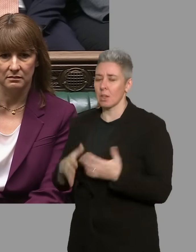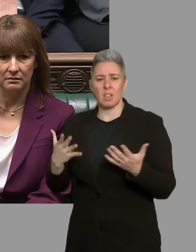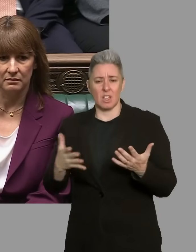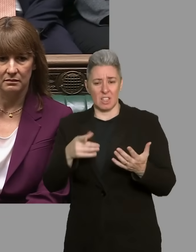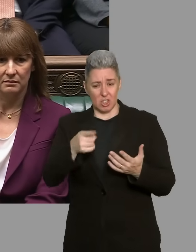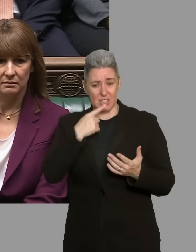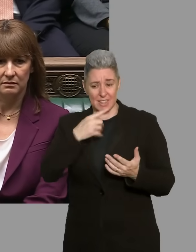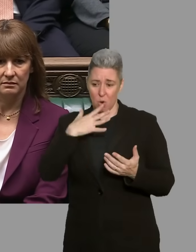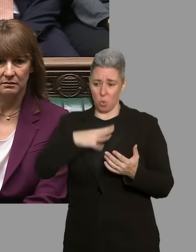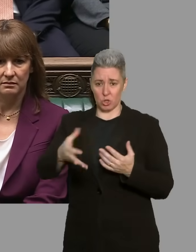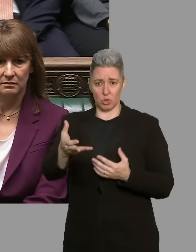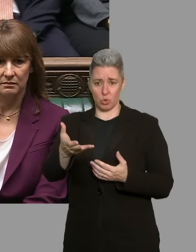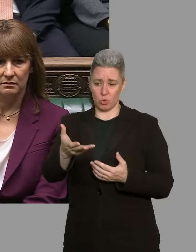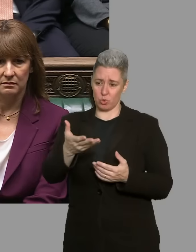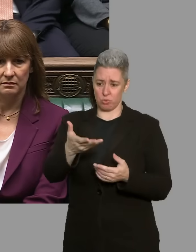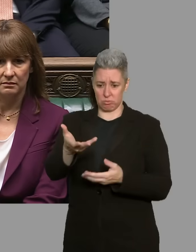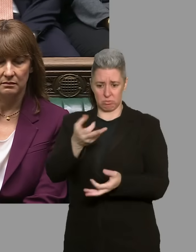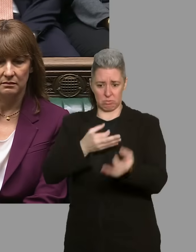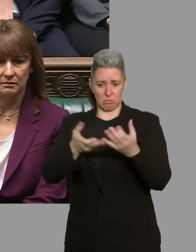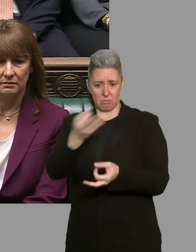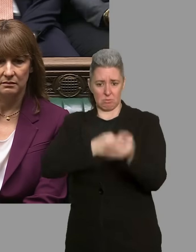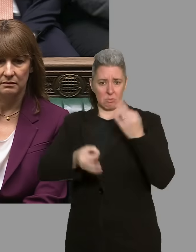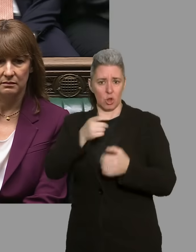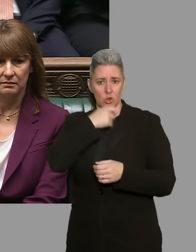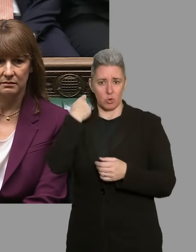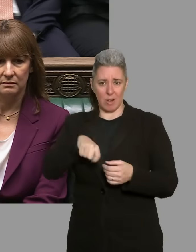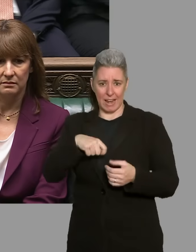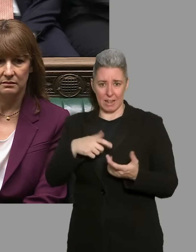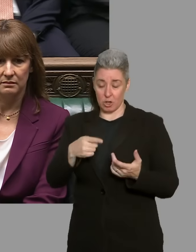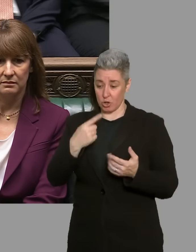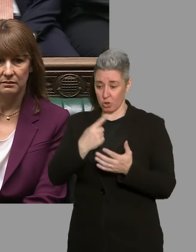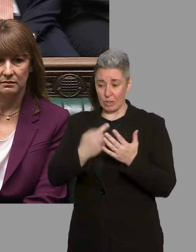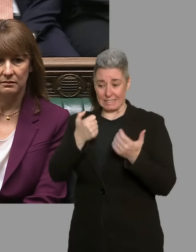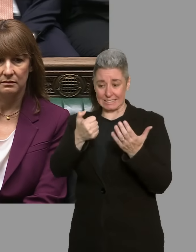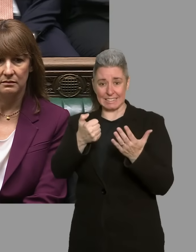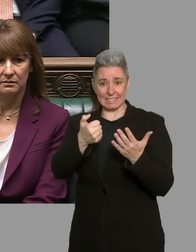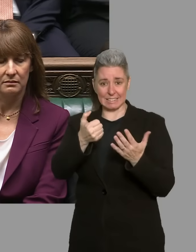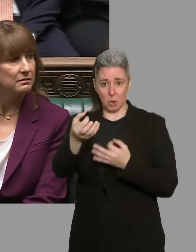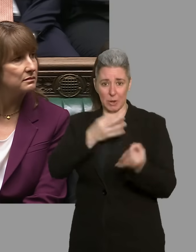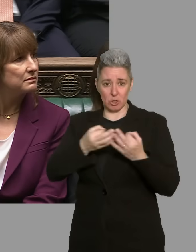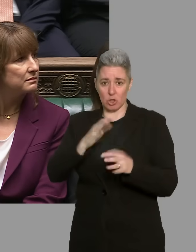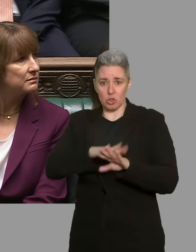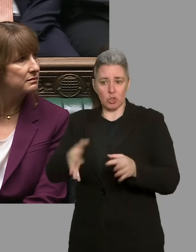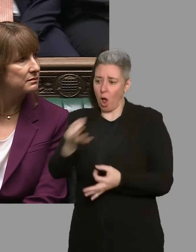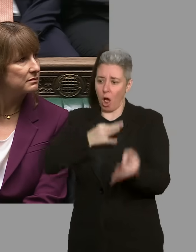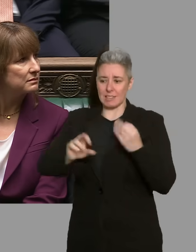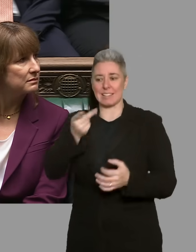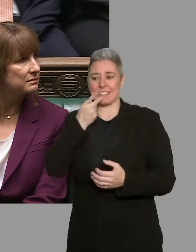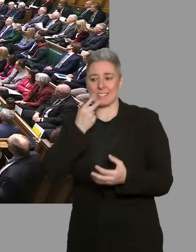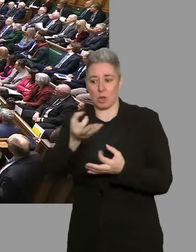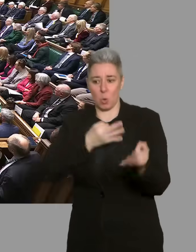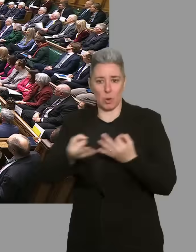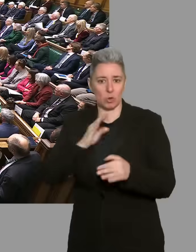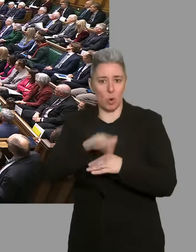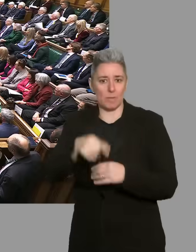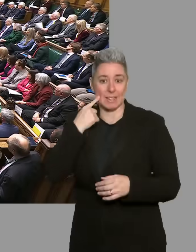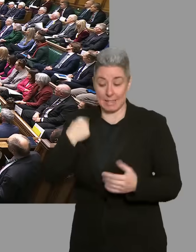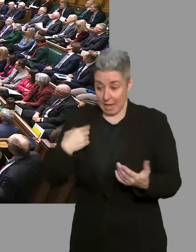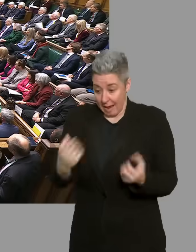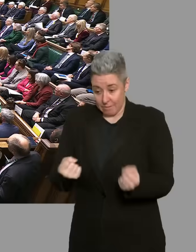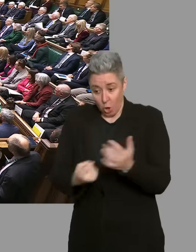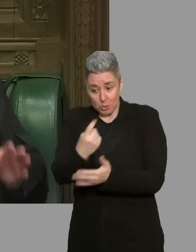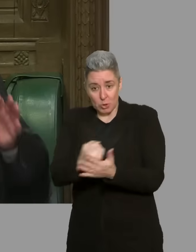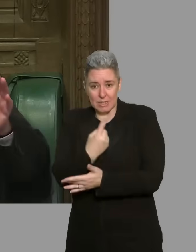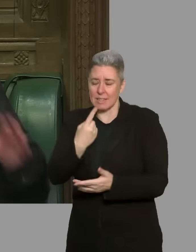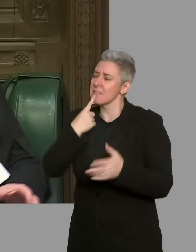what we did yesterday. She's got the opportunity. Mr. Speaker, in relation... Sorry, can I help the Prime Minister? You don't need to worry about